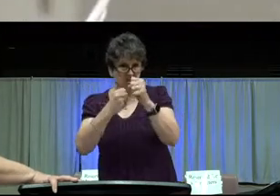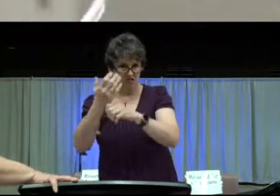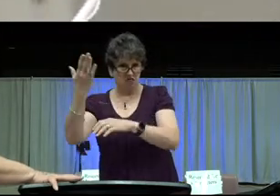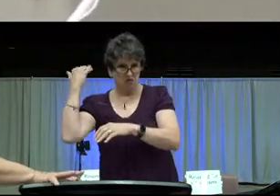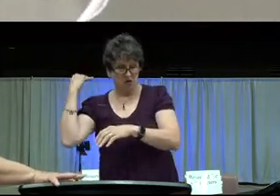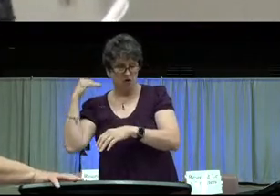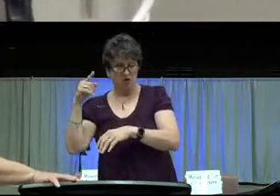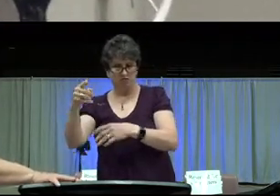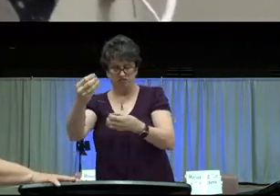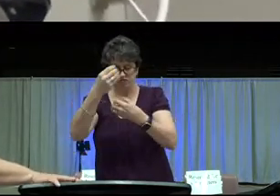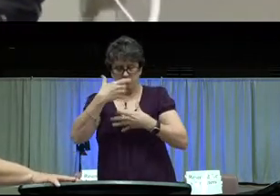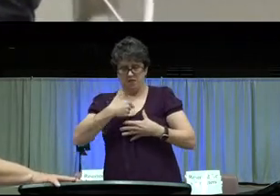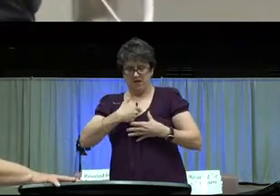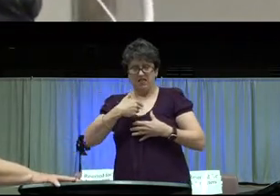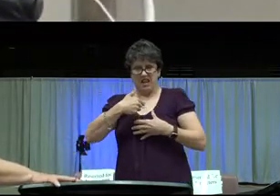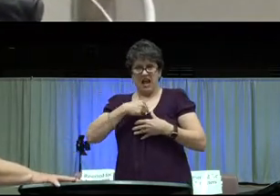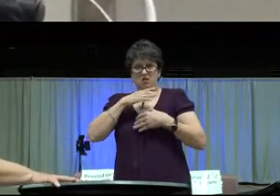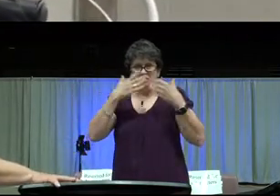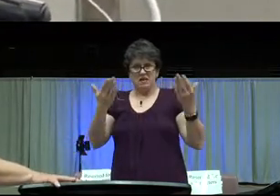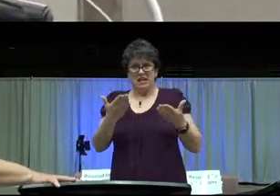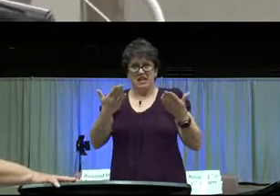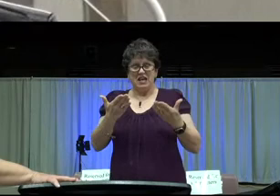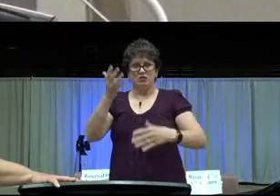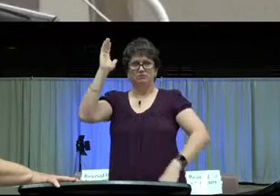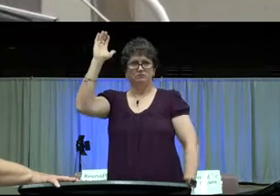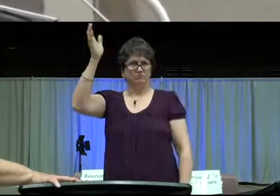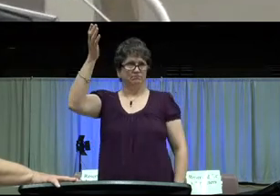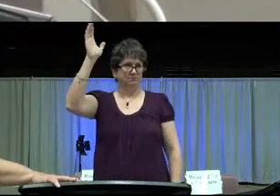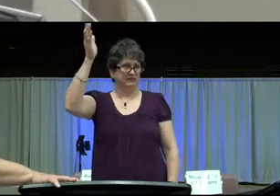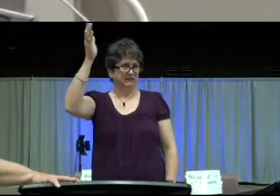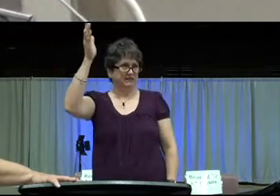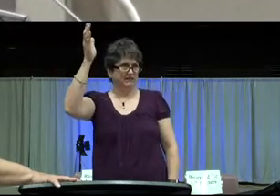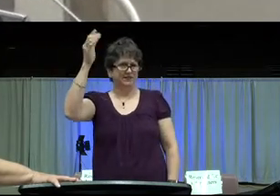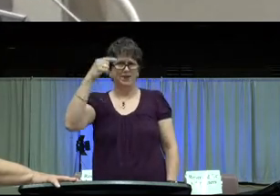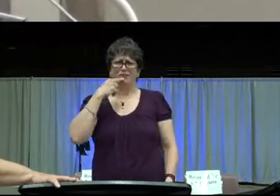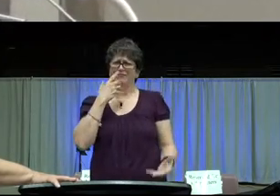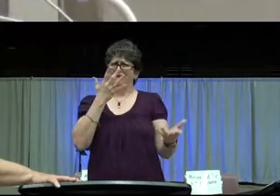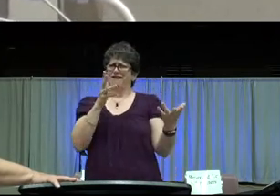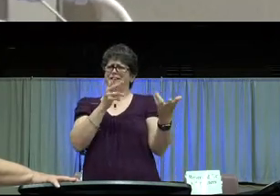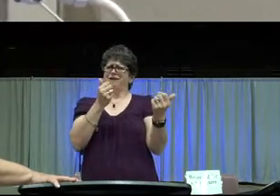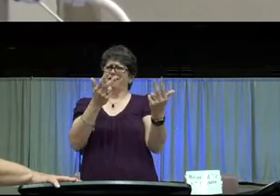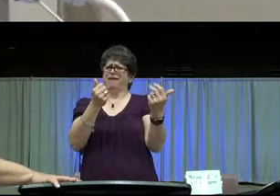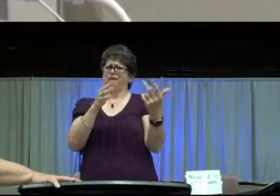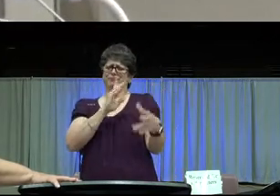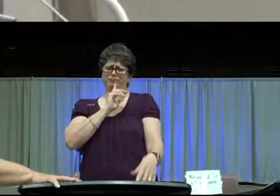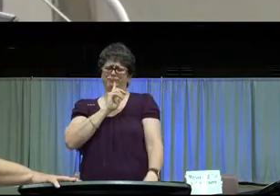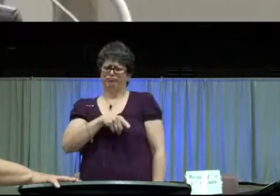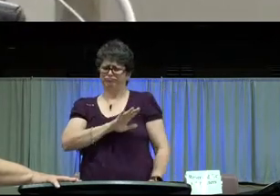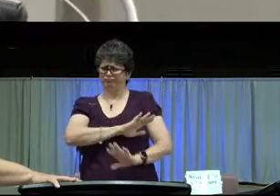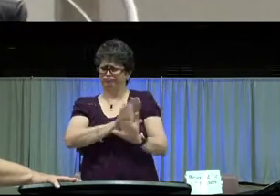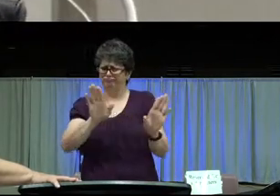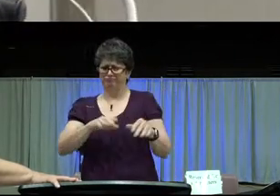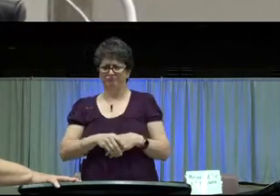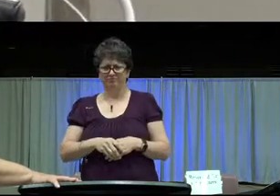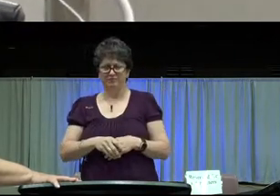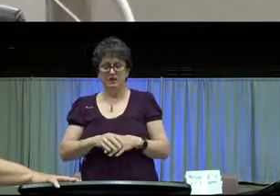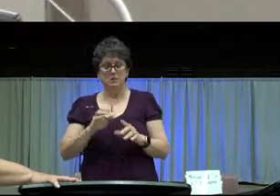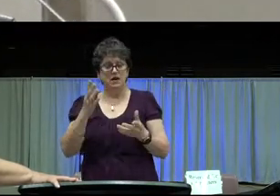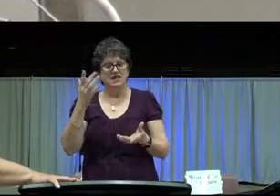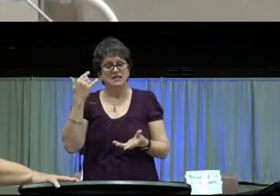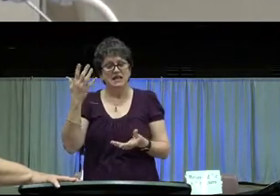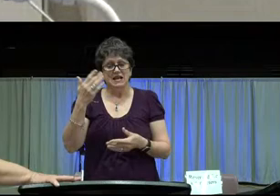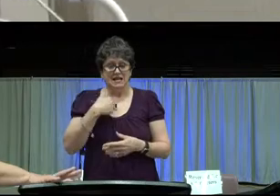10 years ago that I would be here giving this speech, I would have laughed in your face. You